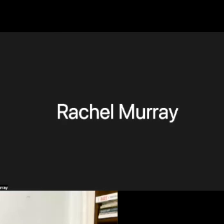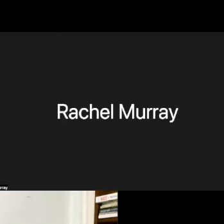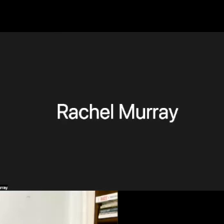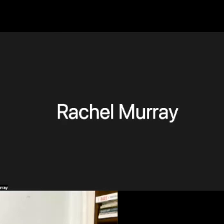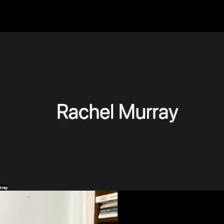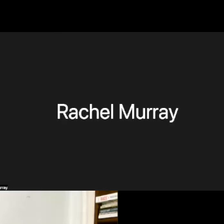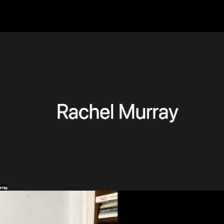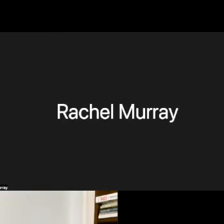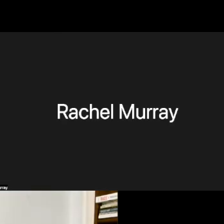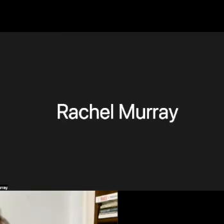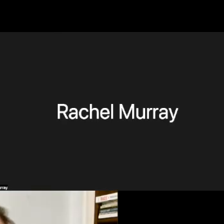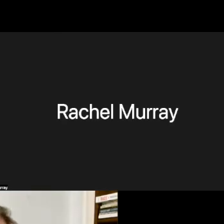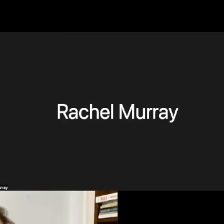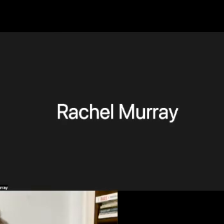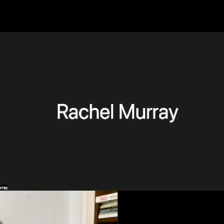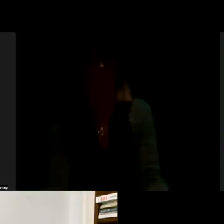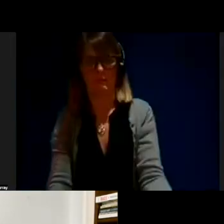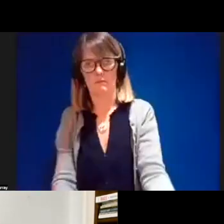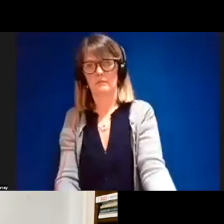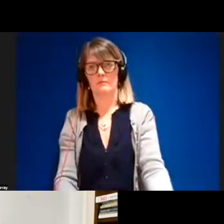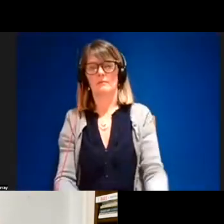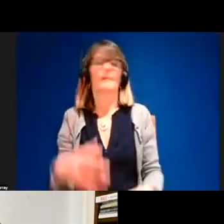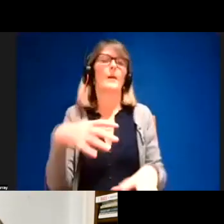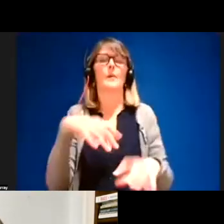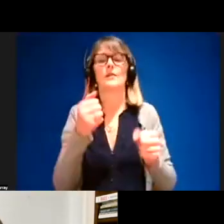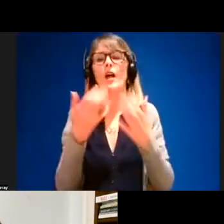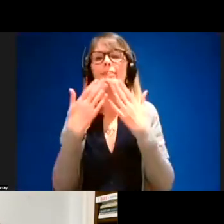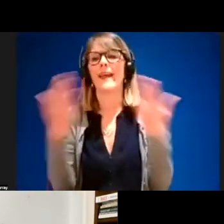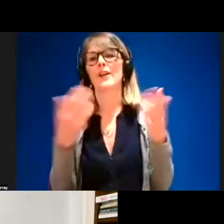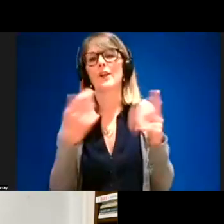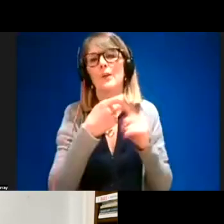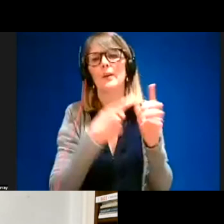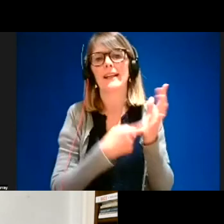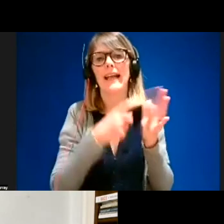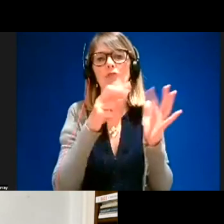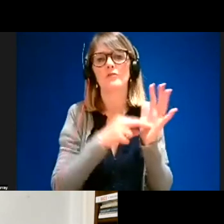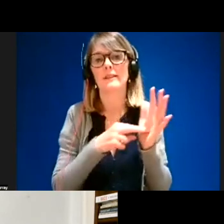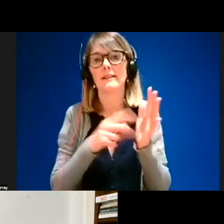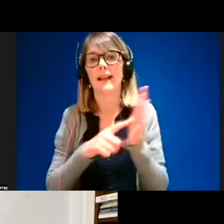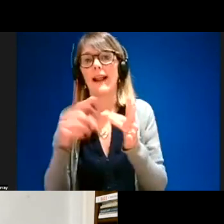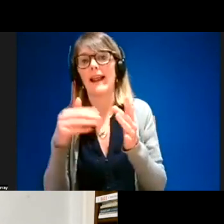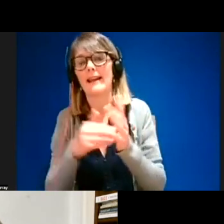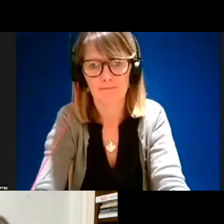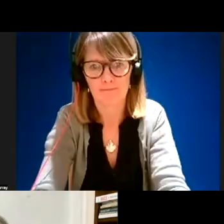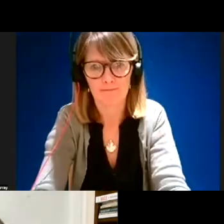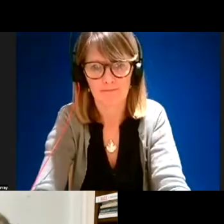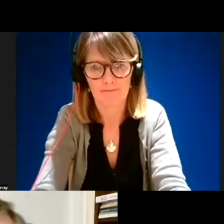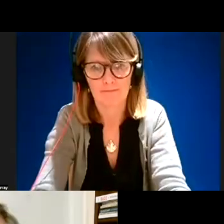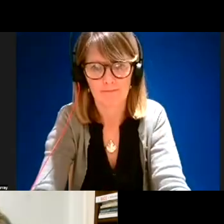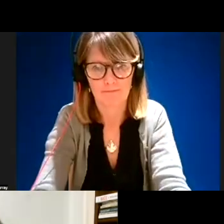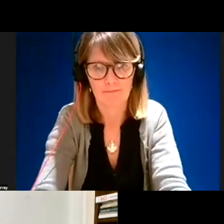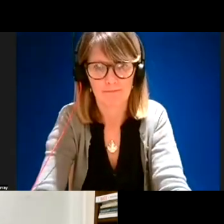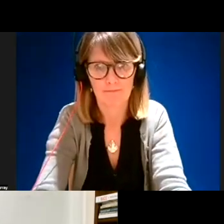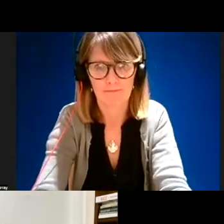Okay, we'll make a start. Thank you again, Karen and Liz, so much for your presentations. Karen, do you have